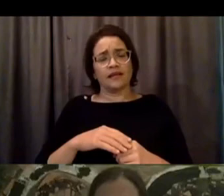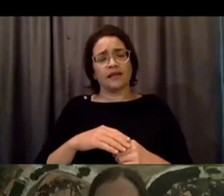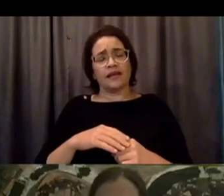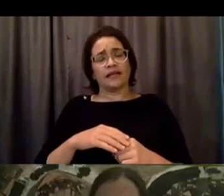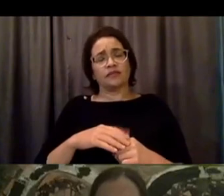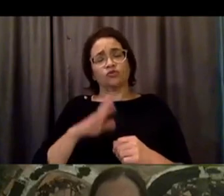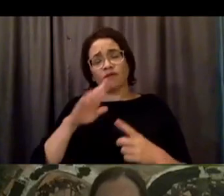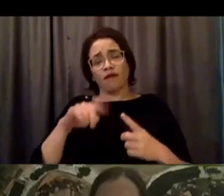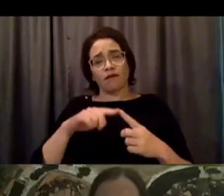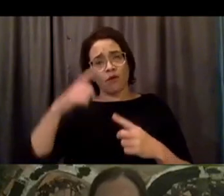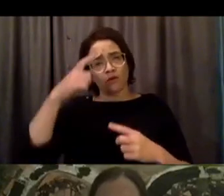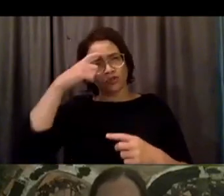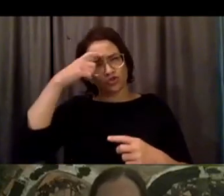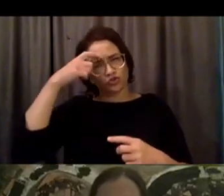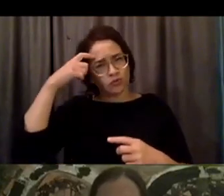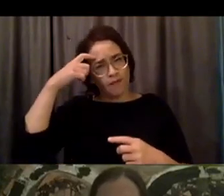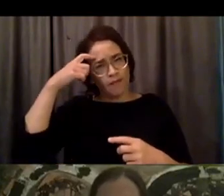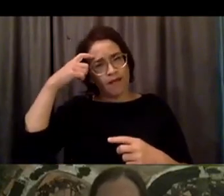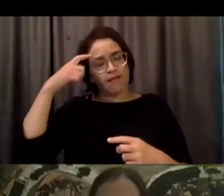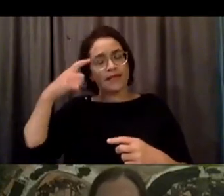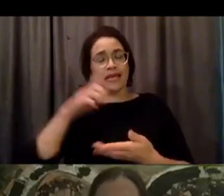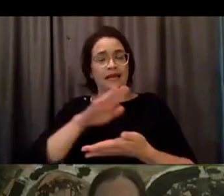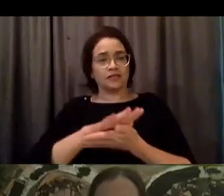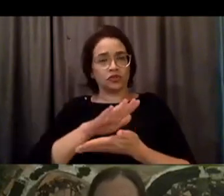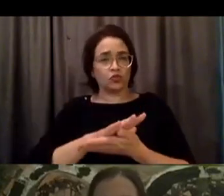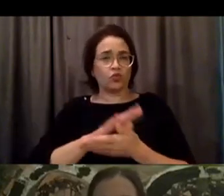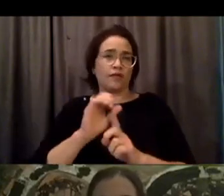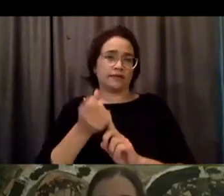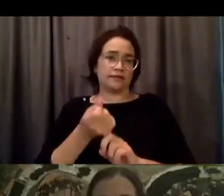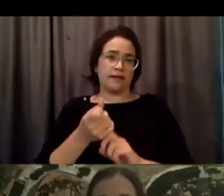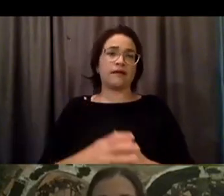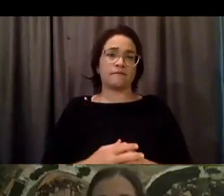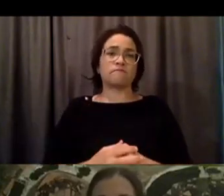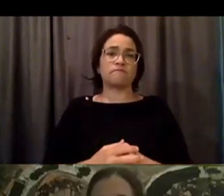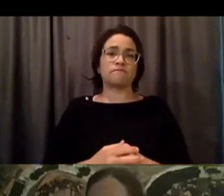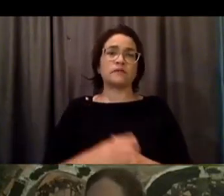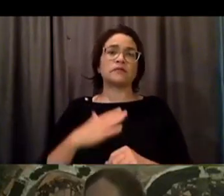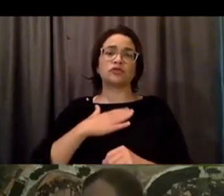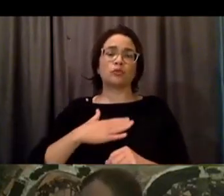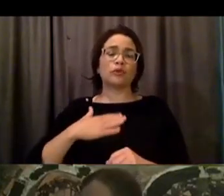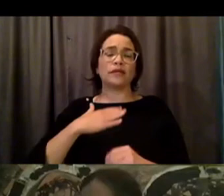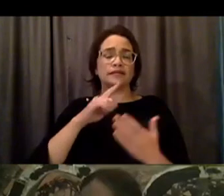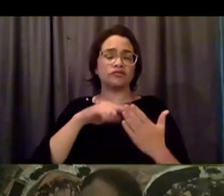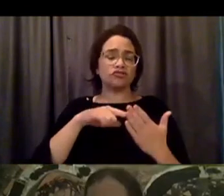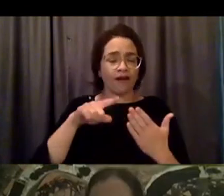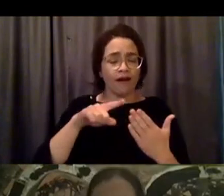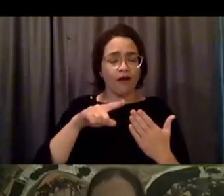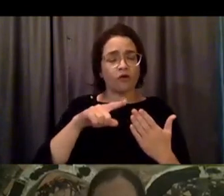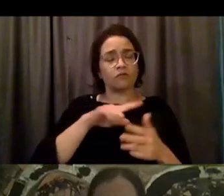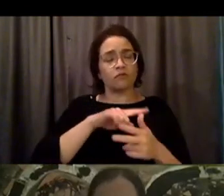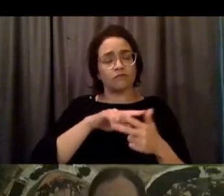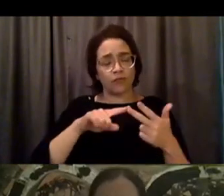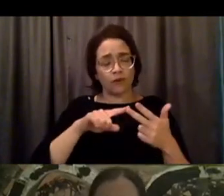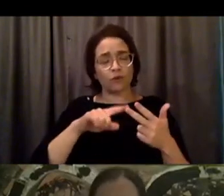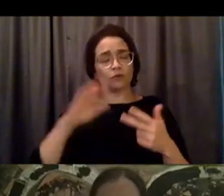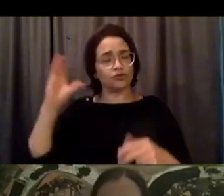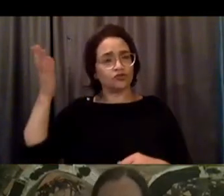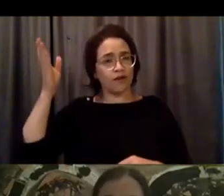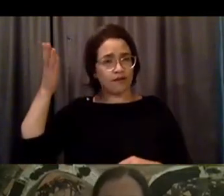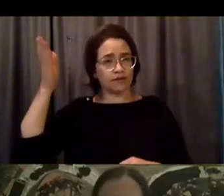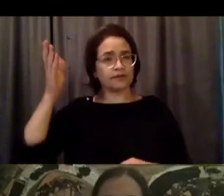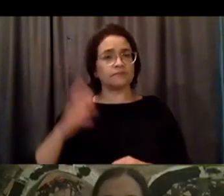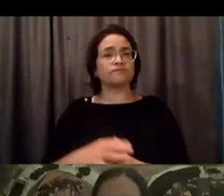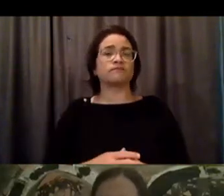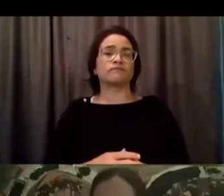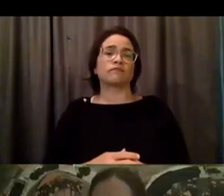settings. So, please do check those out. Uh, and it will be, those will be hosted virtually